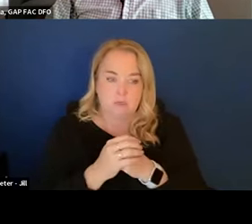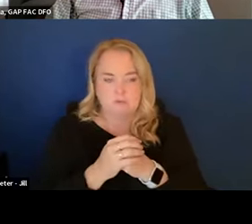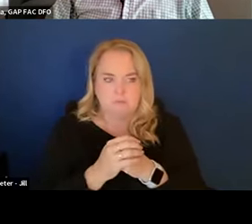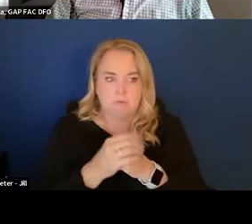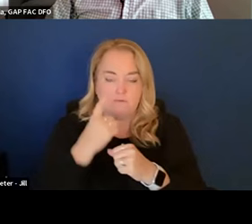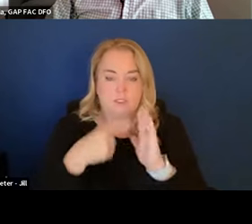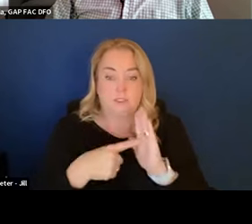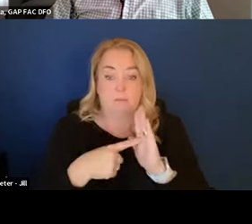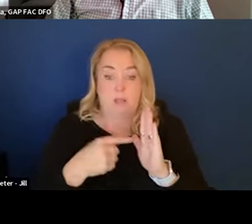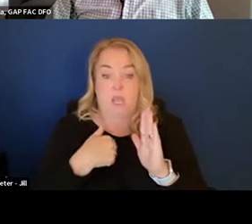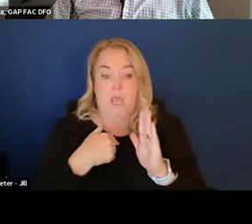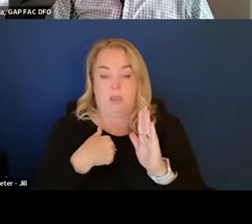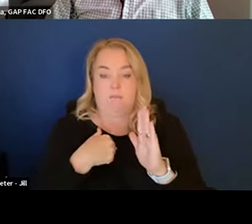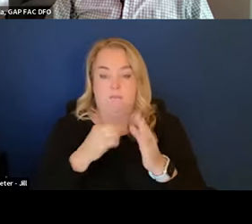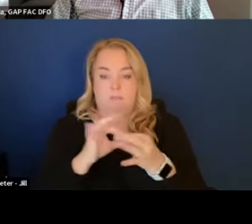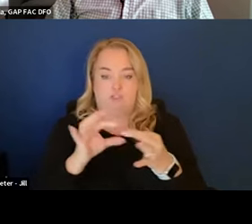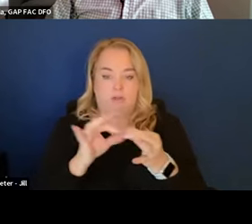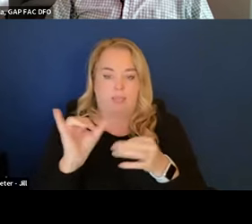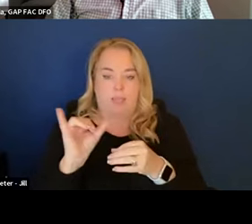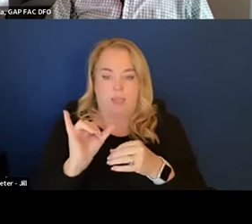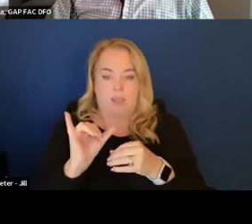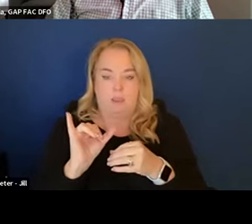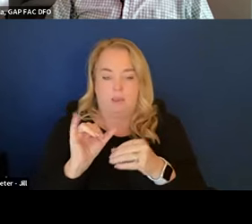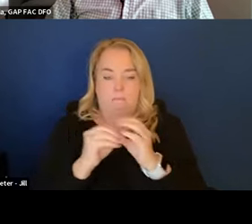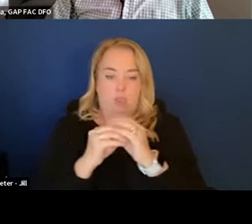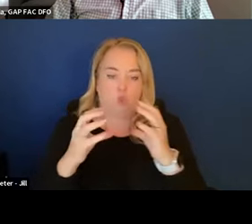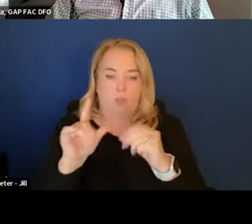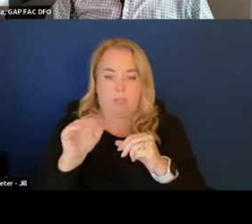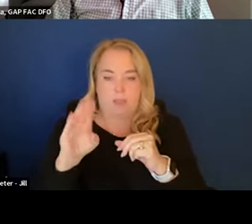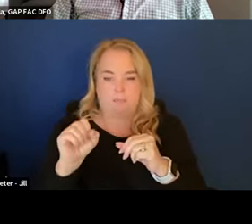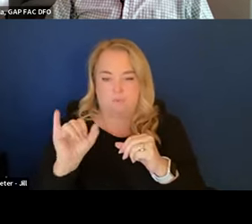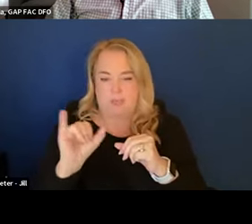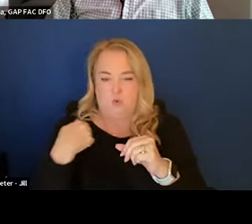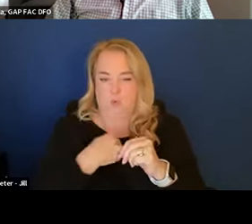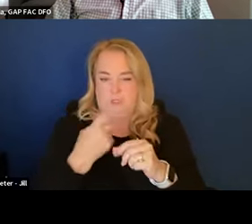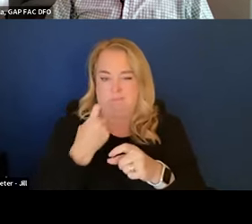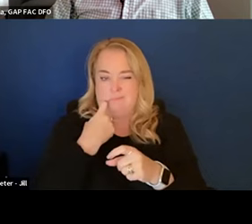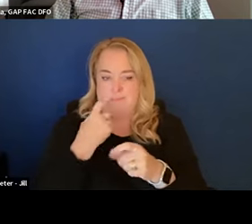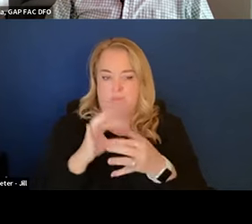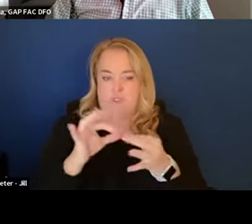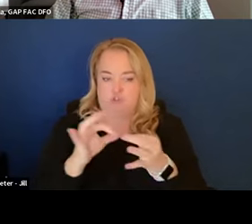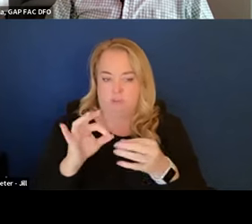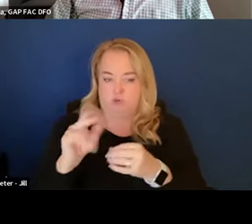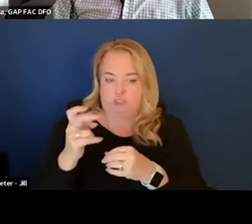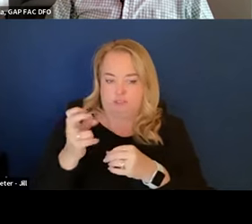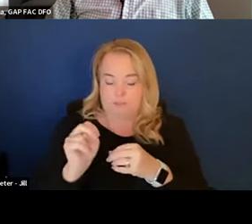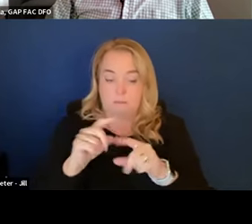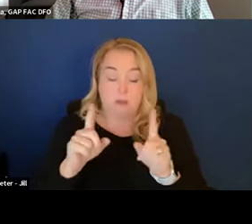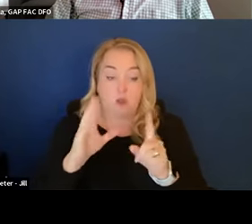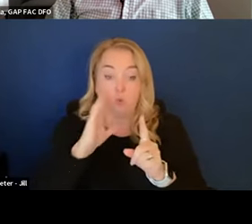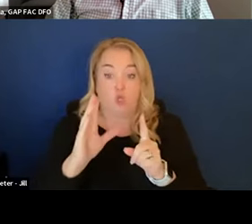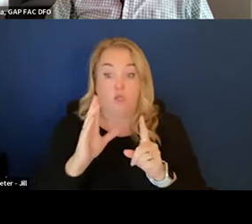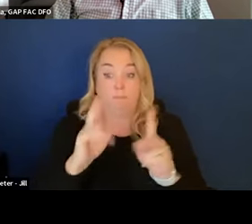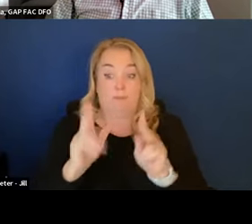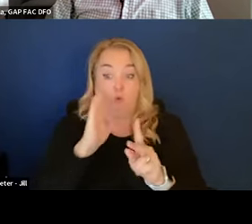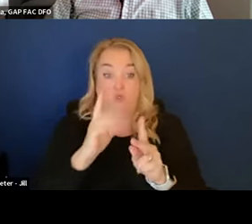For example, what I'm referring to, something like a Bloom Labs that we talked about, Kristen. So it gets out there so people can see that, and then making